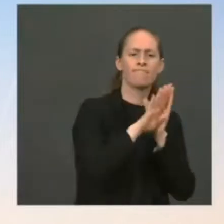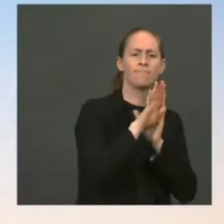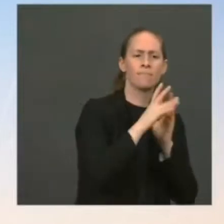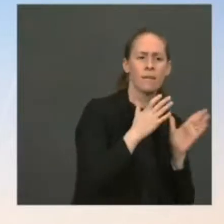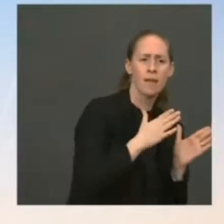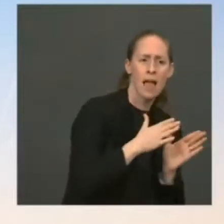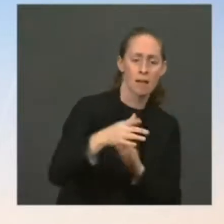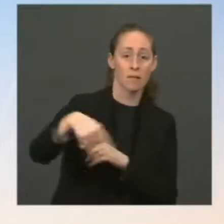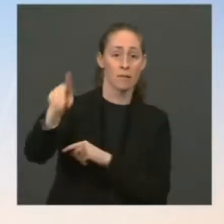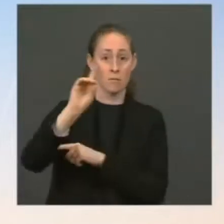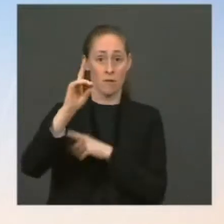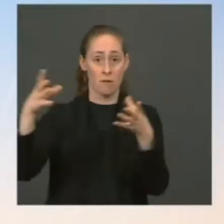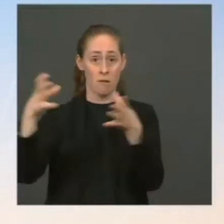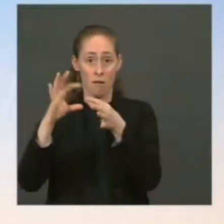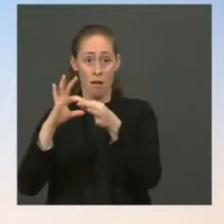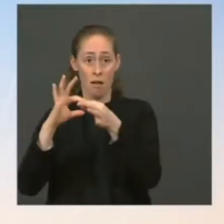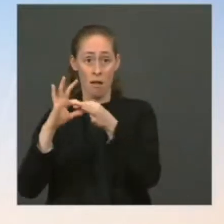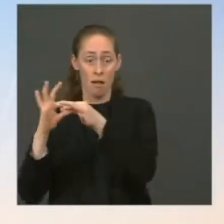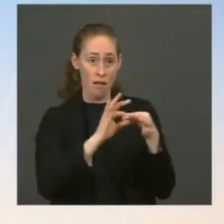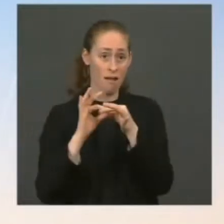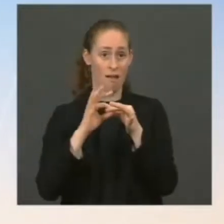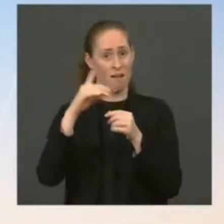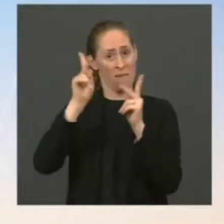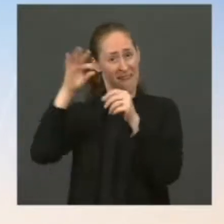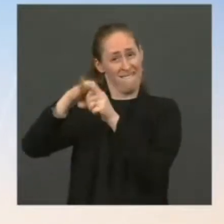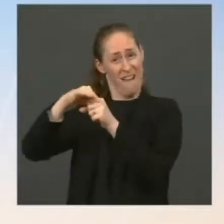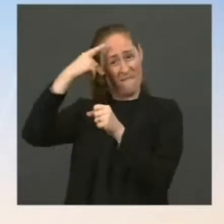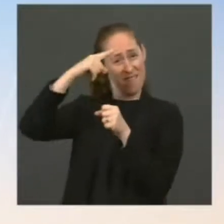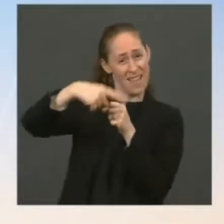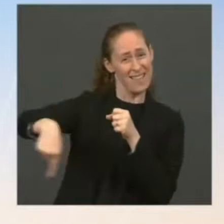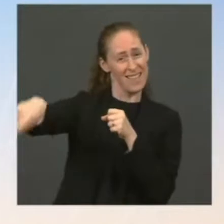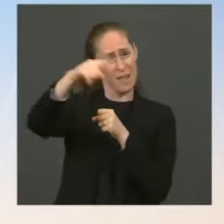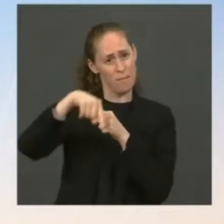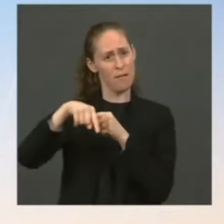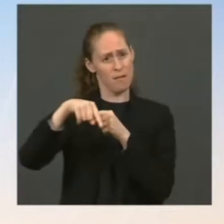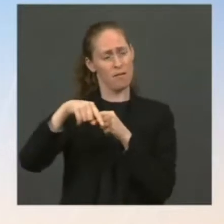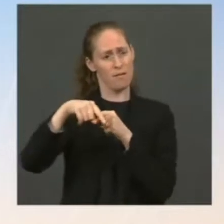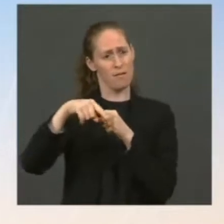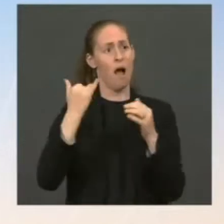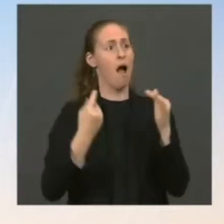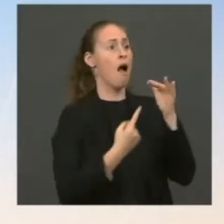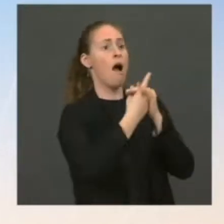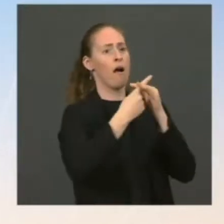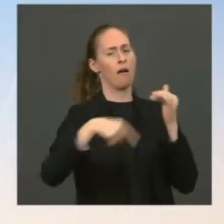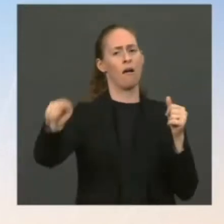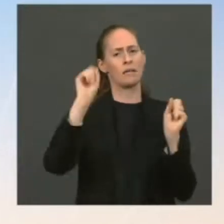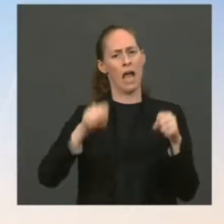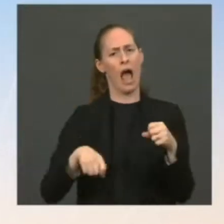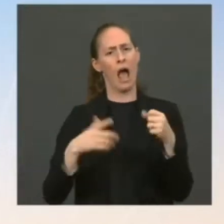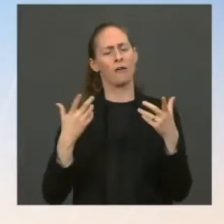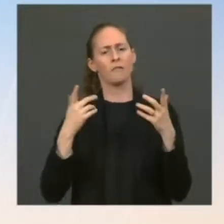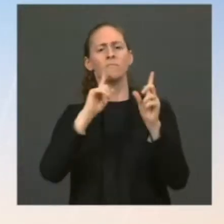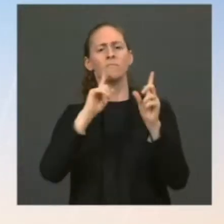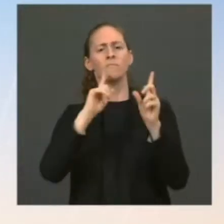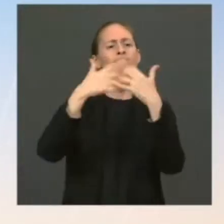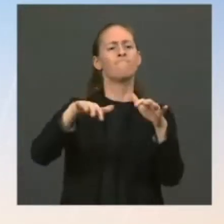what people have elected him to do, to address the challenges we're facing over the long term. So I promise you, we don't get too glum around here.